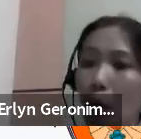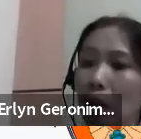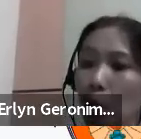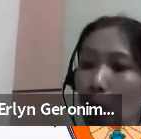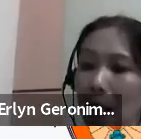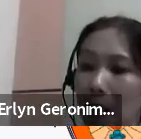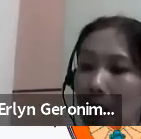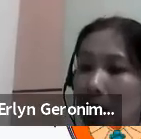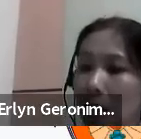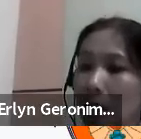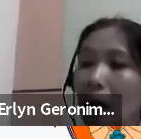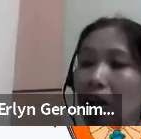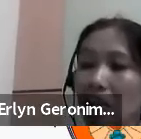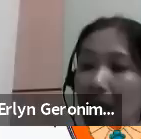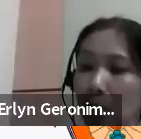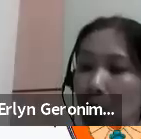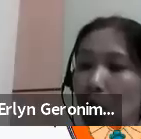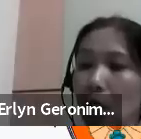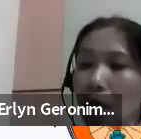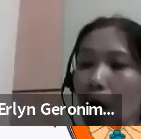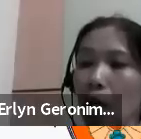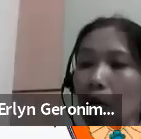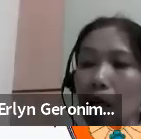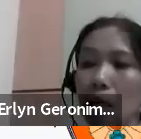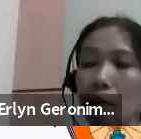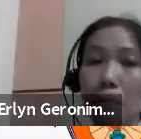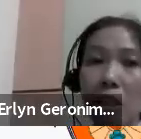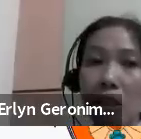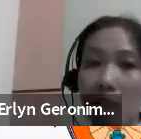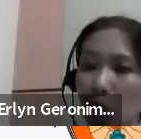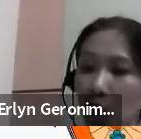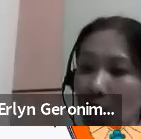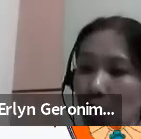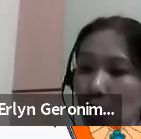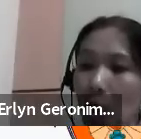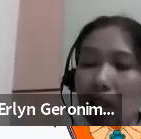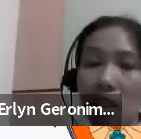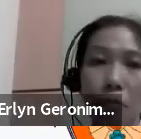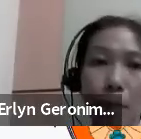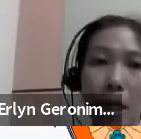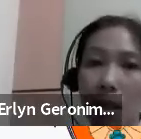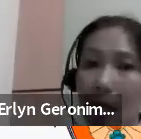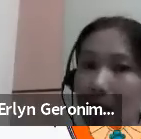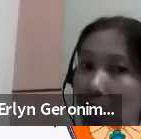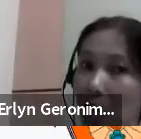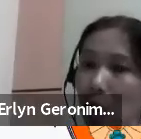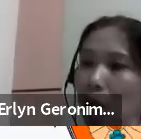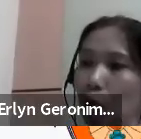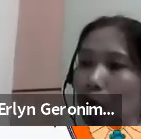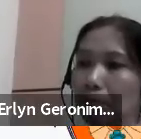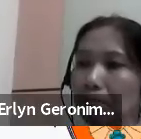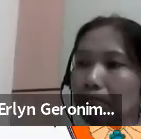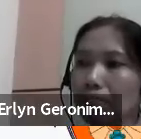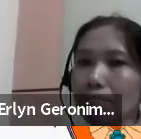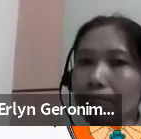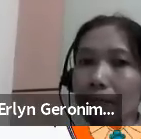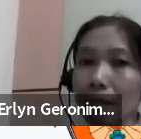Day 2020, a celebration of the honor, prestige, and joys of being an